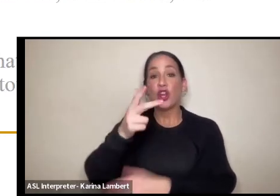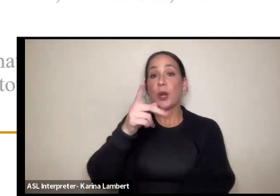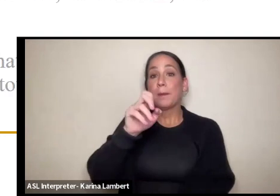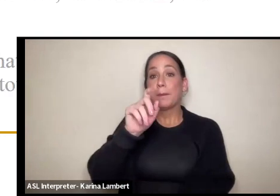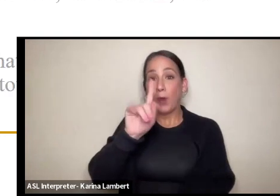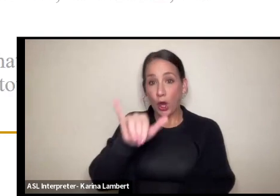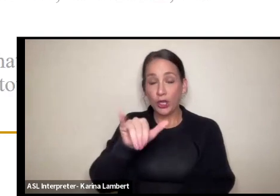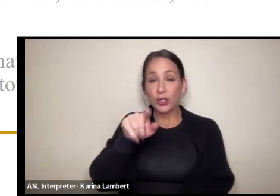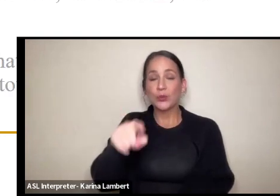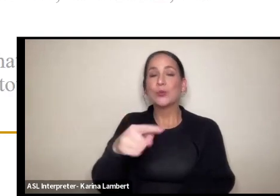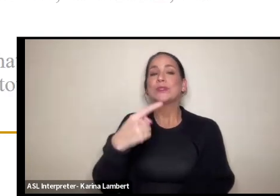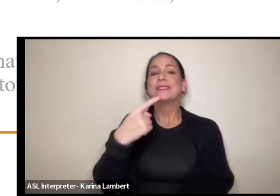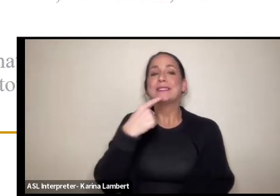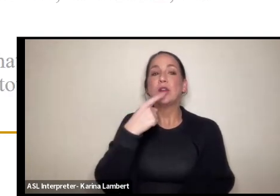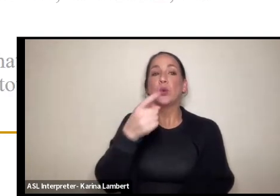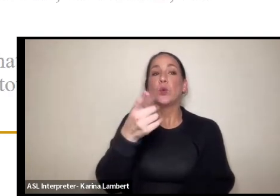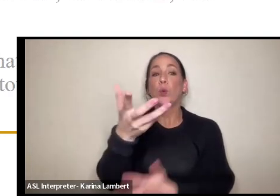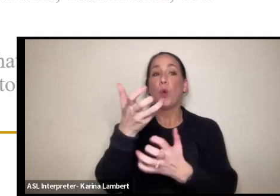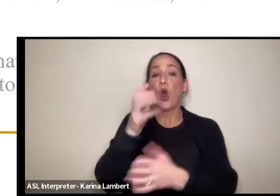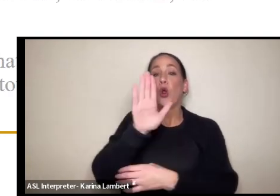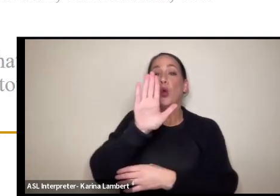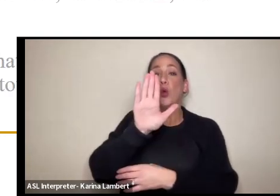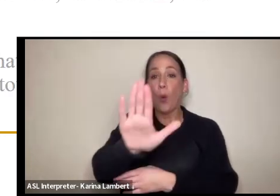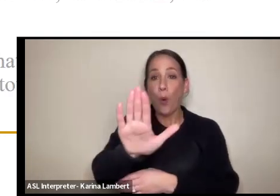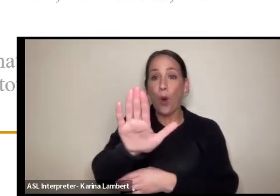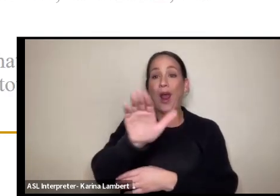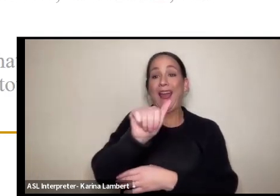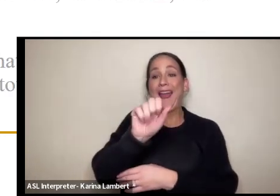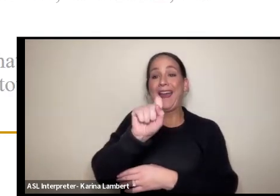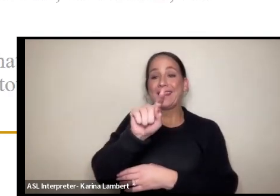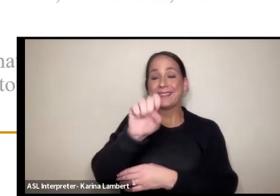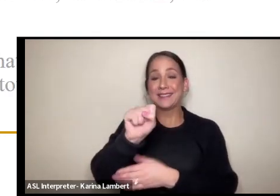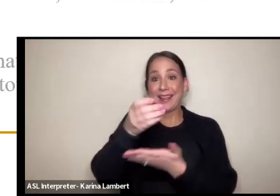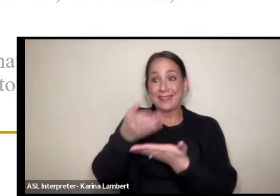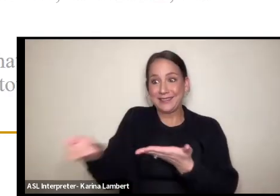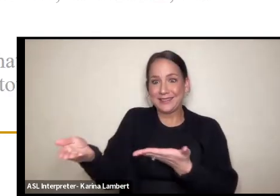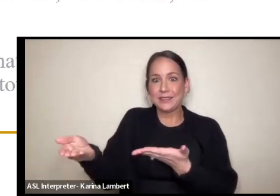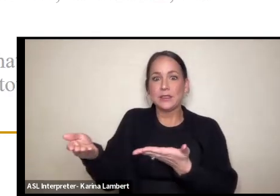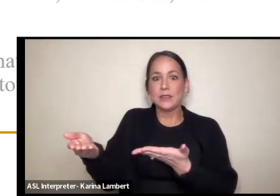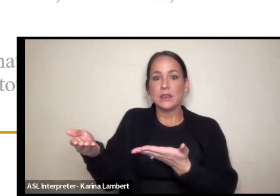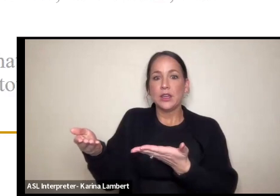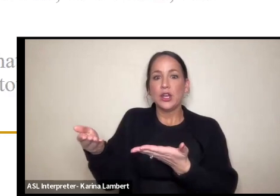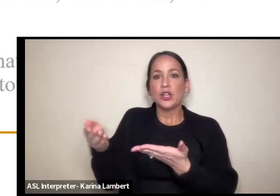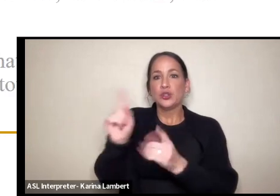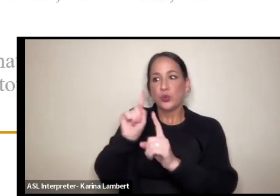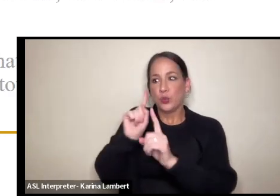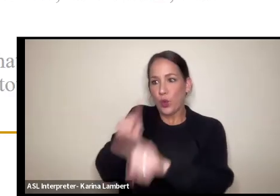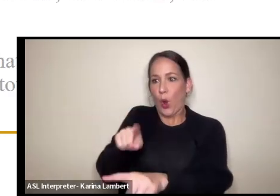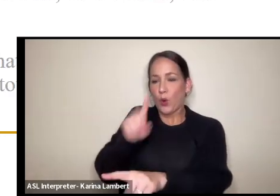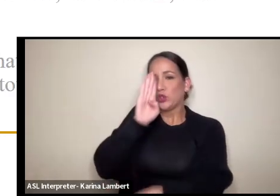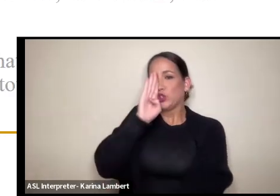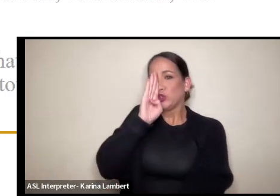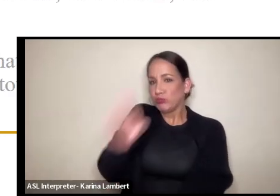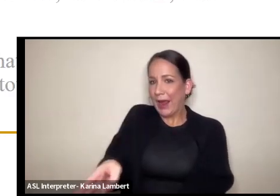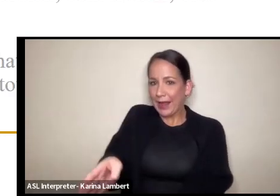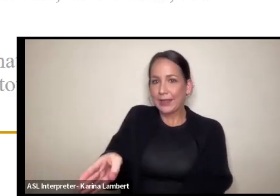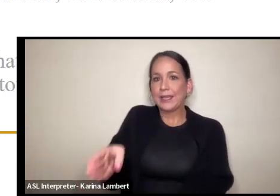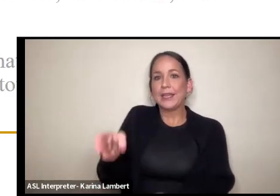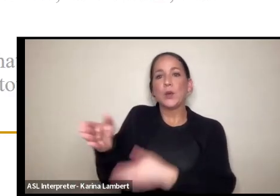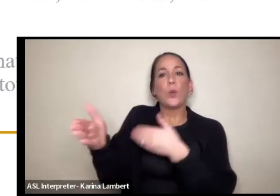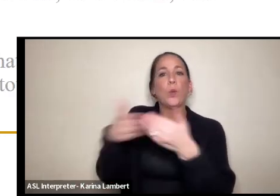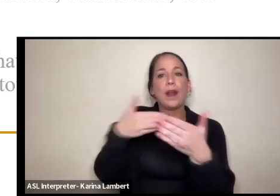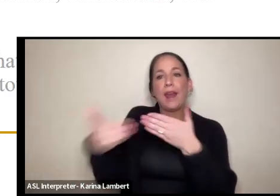want your assets upon your demise to go directly into whatever third party trust